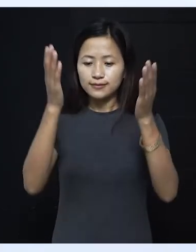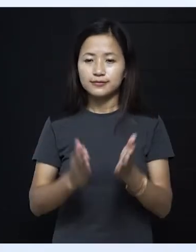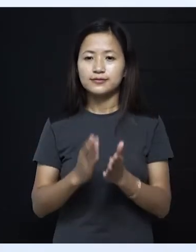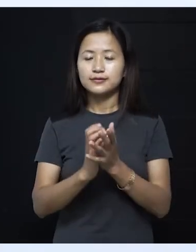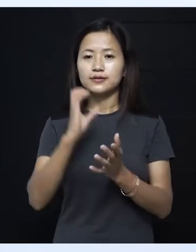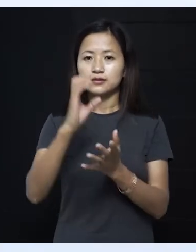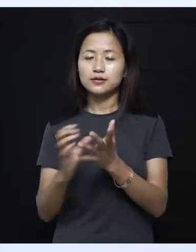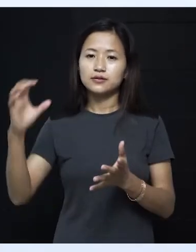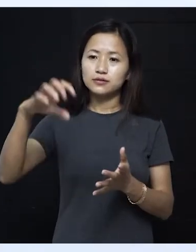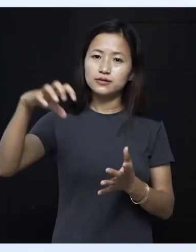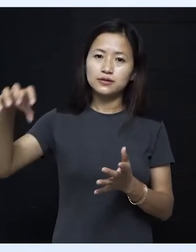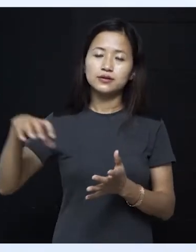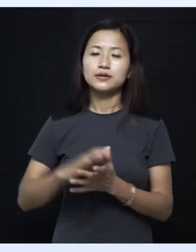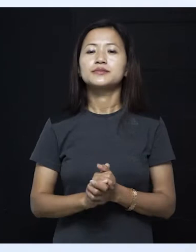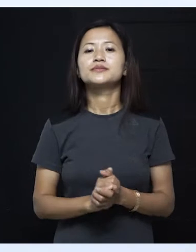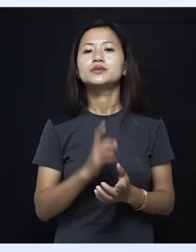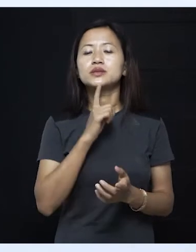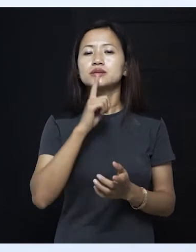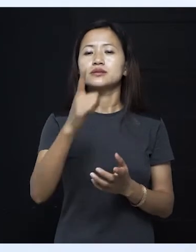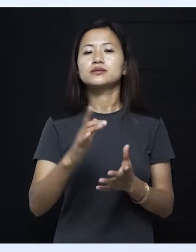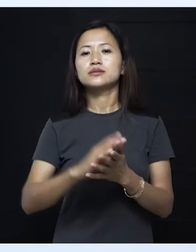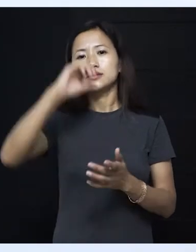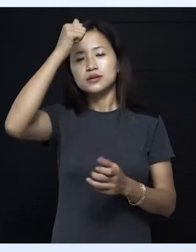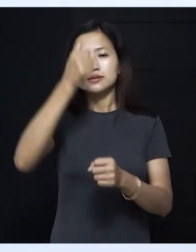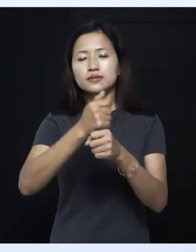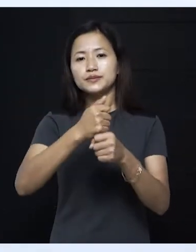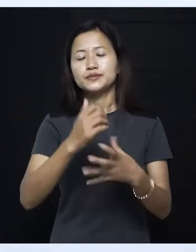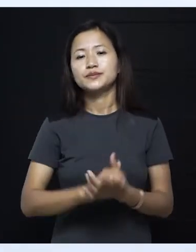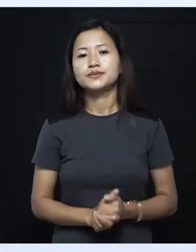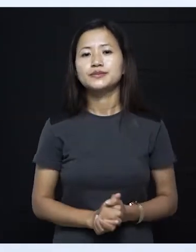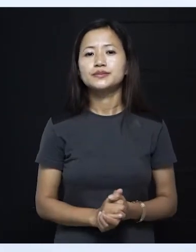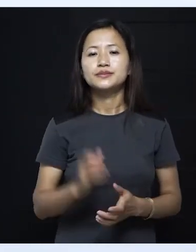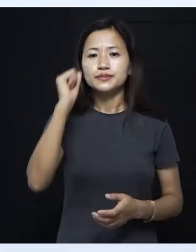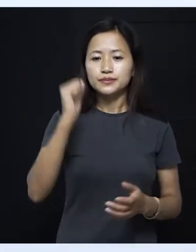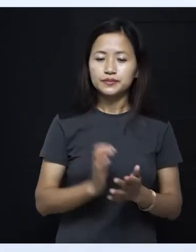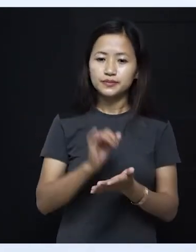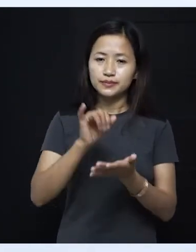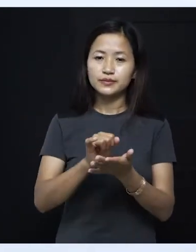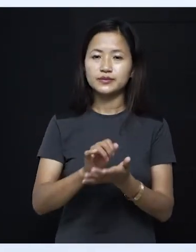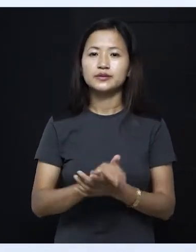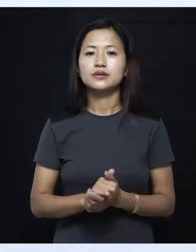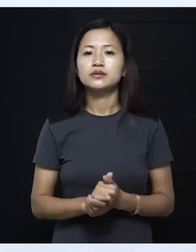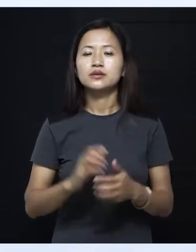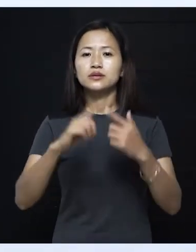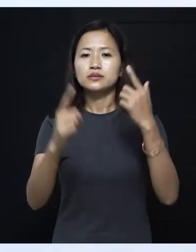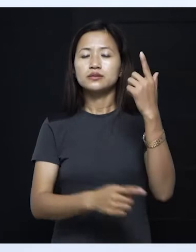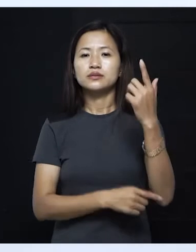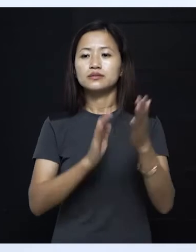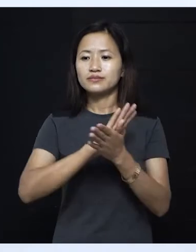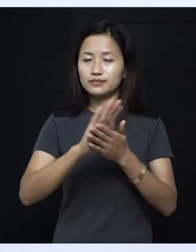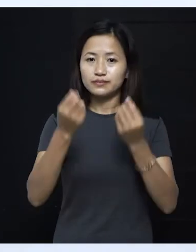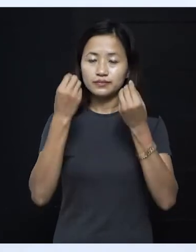okay. So all these were introduced by the Indian government, okay. So with that, we have come to the